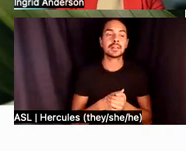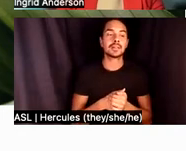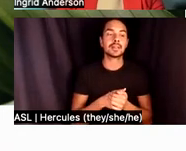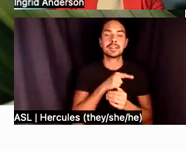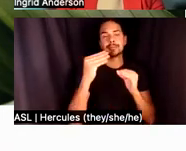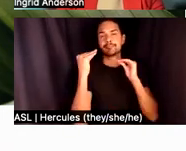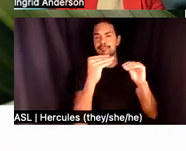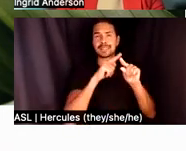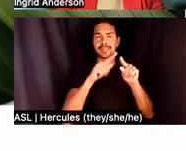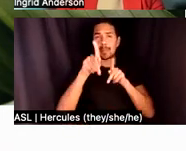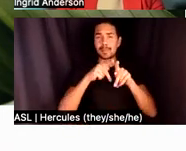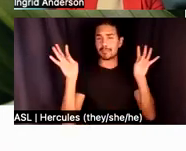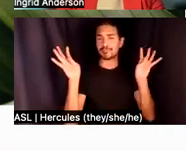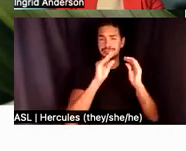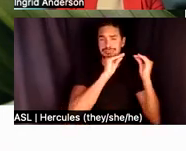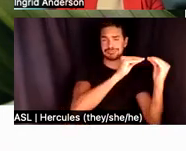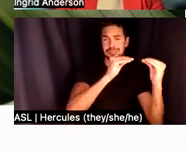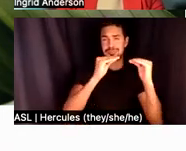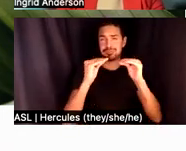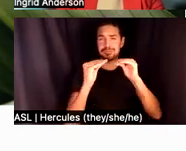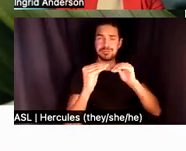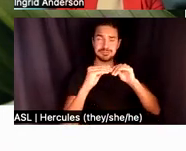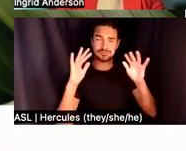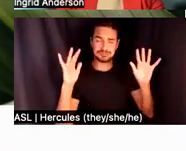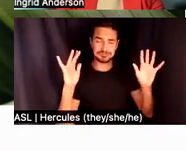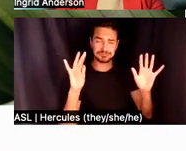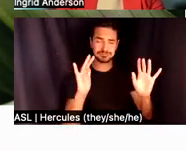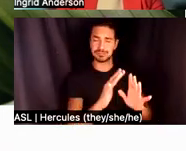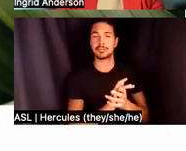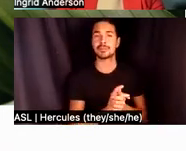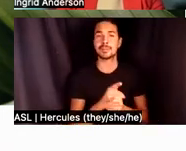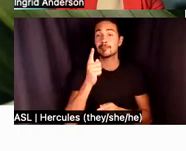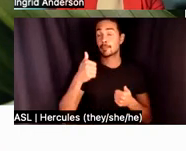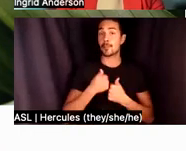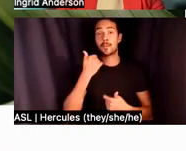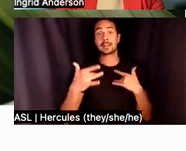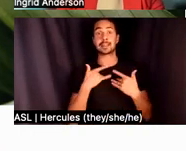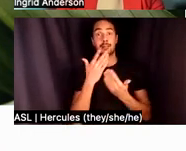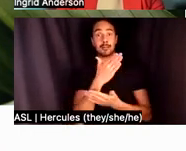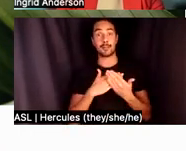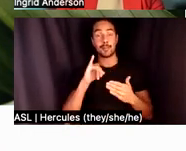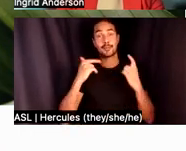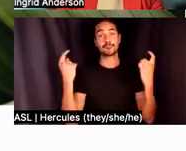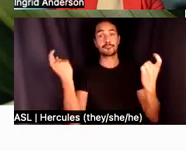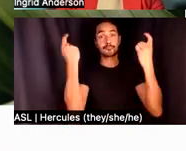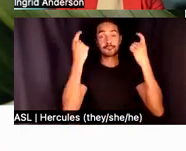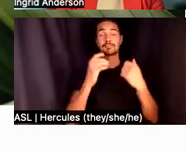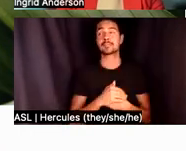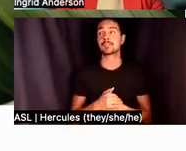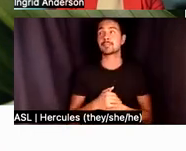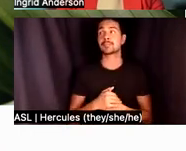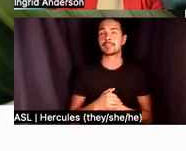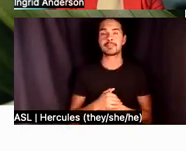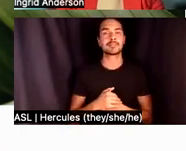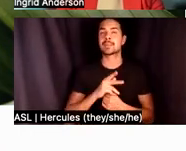from different people. And one of the most like exciting parts about those ceremonies, is that it brings people